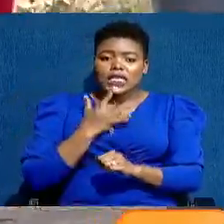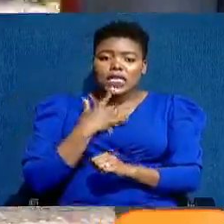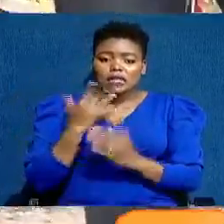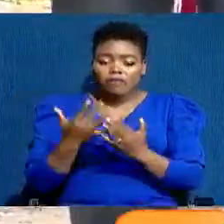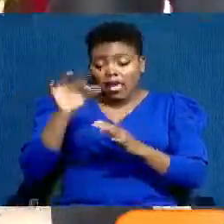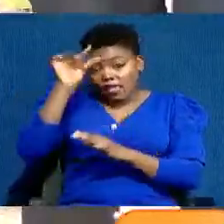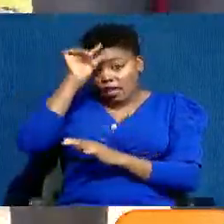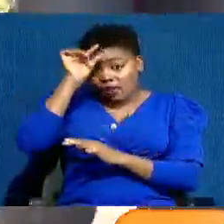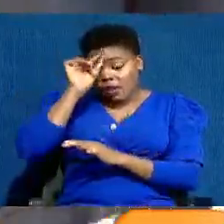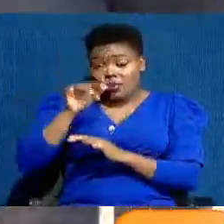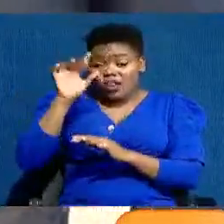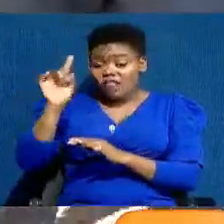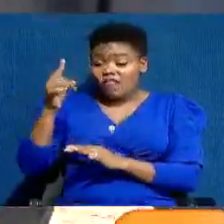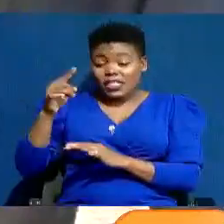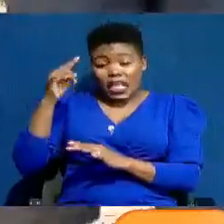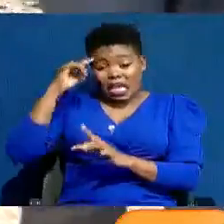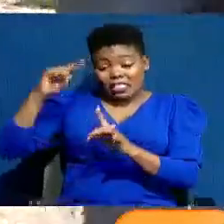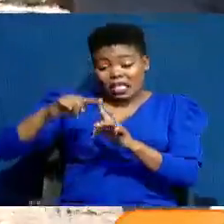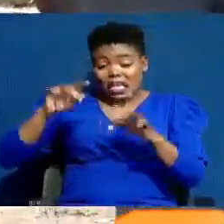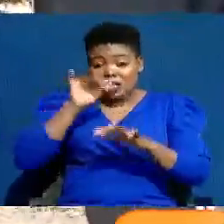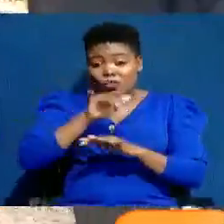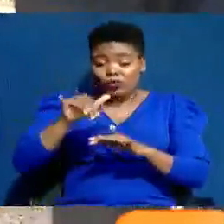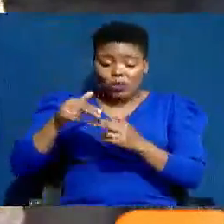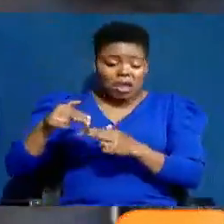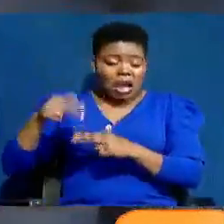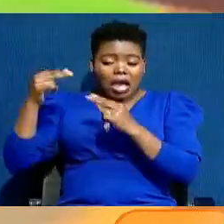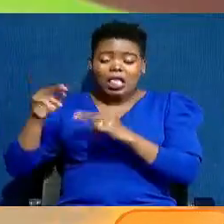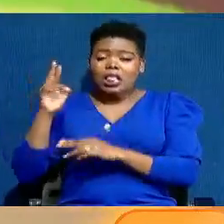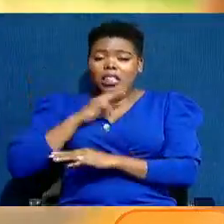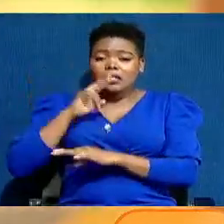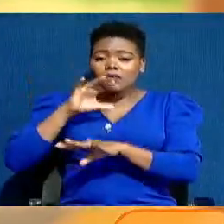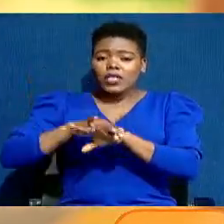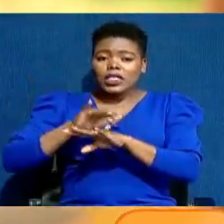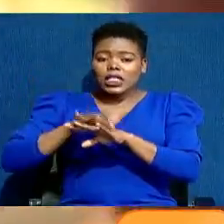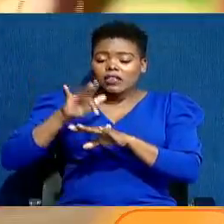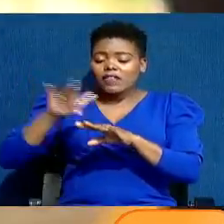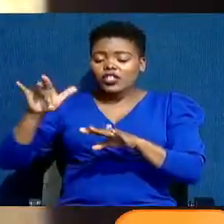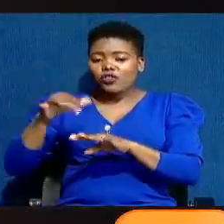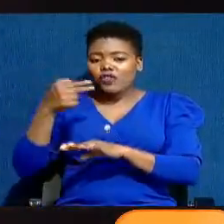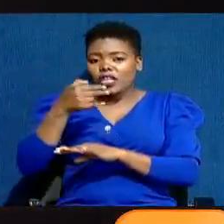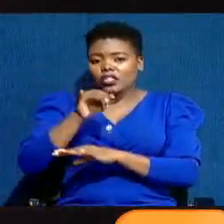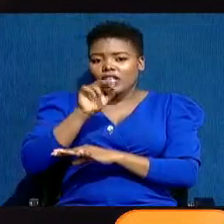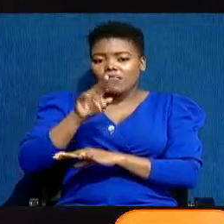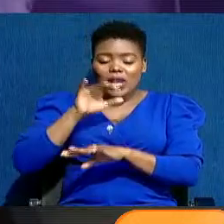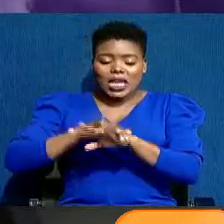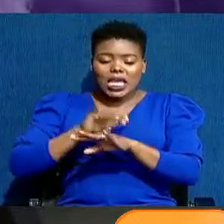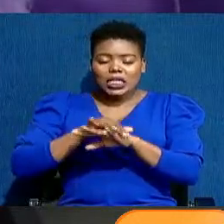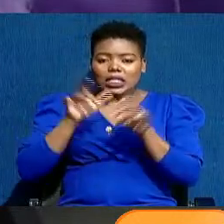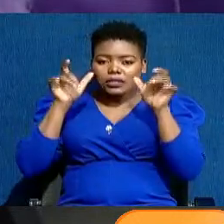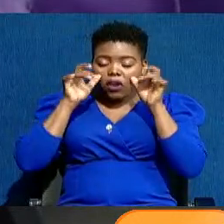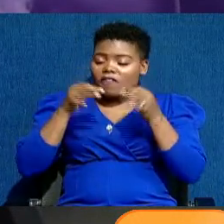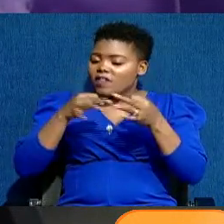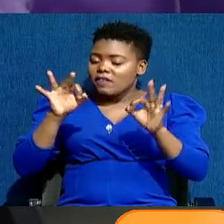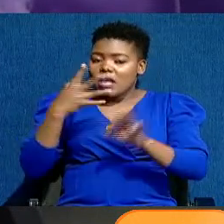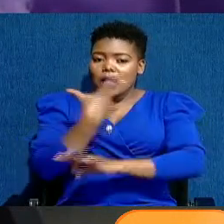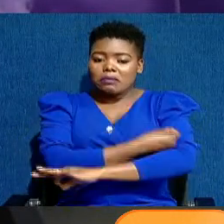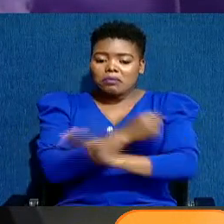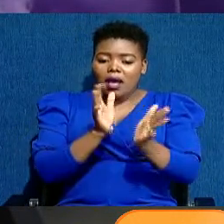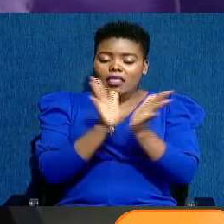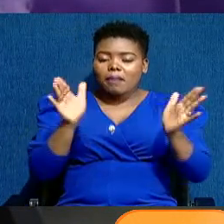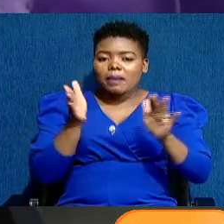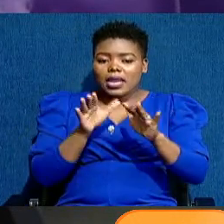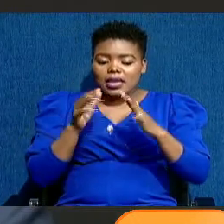the government will first target those at most risk of infection who will receive the injection free of charge under public